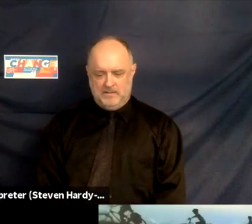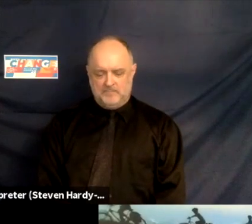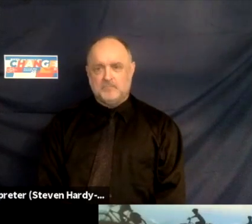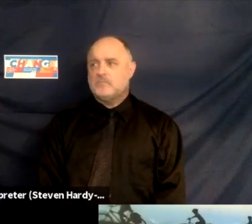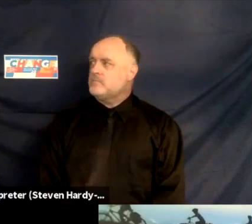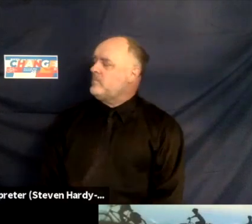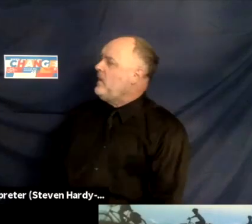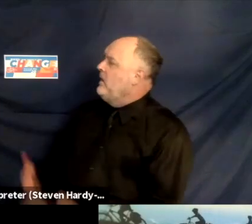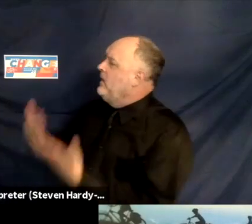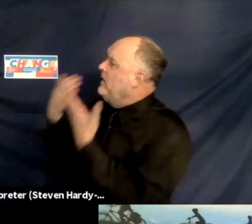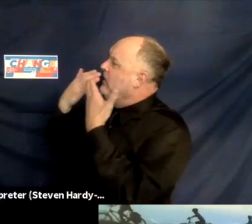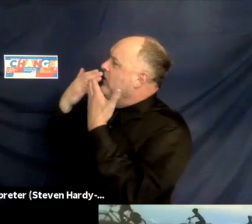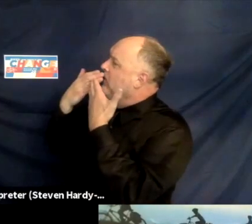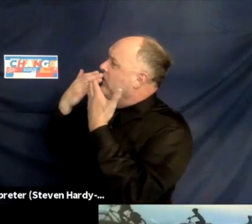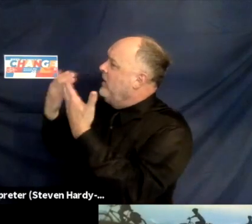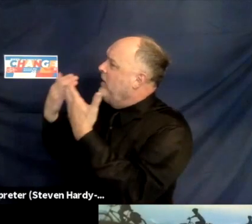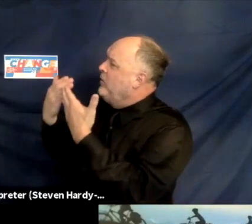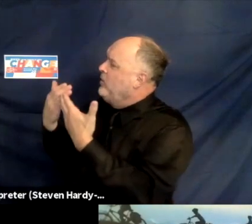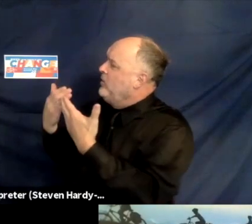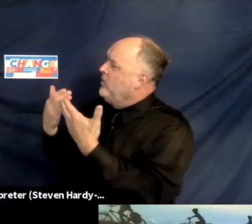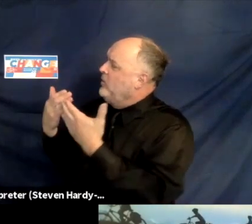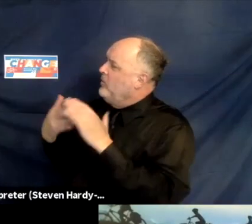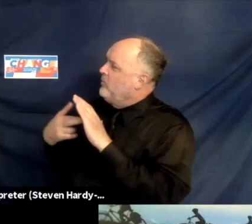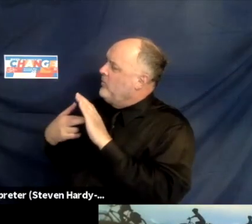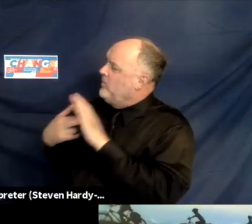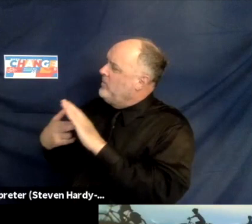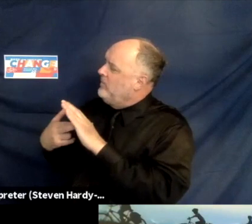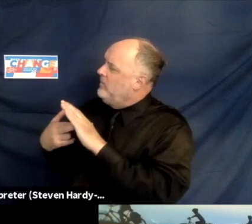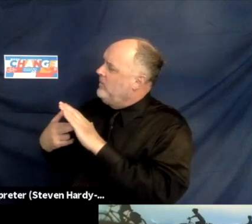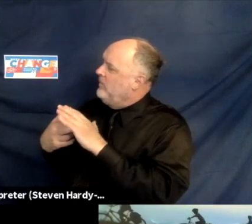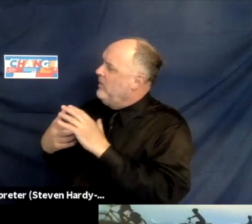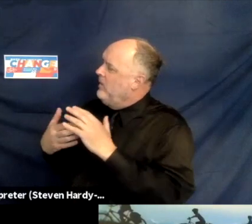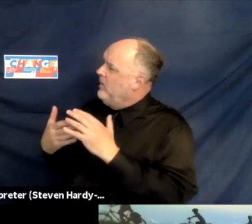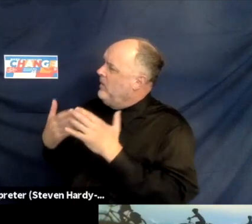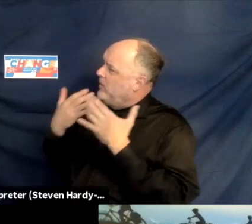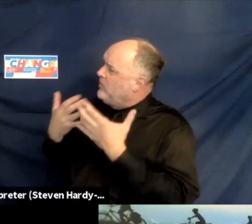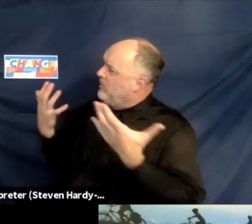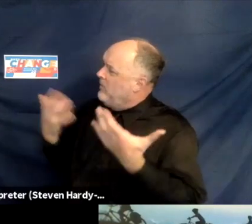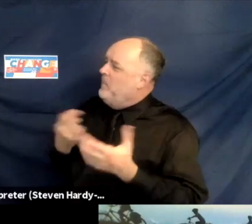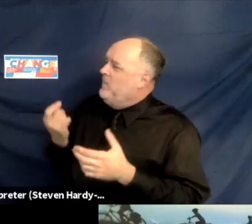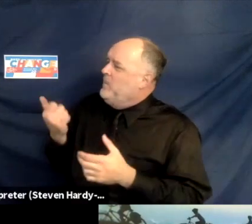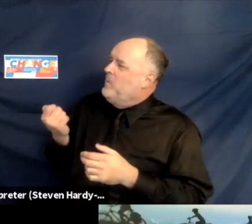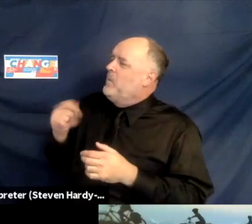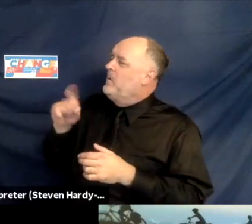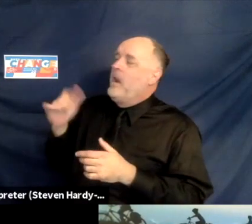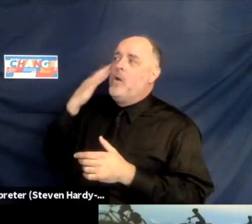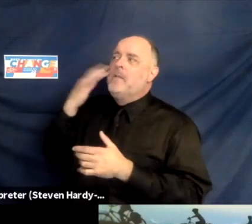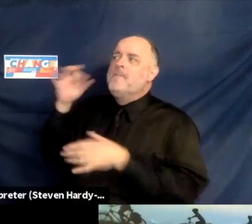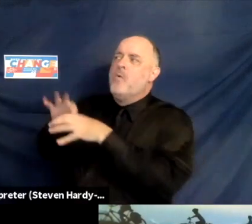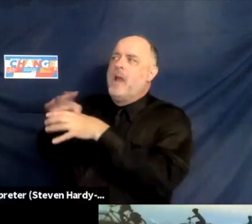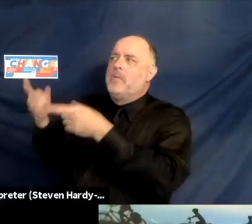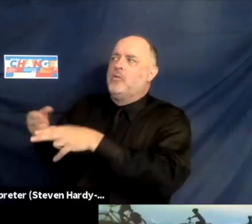Thank you so much, Congressman. I just have a couple of questions. I know you have a vote coming up, so we appreciate your time. Just a